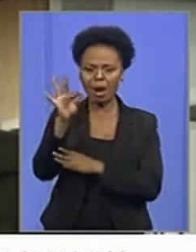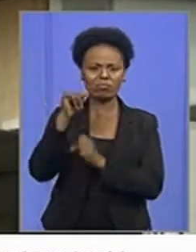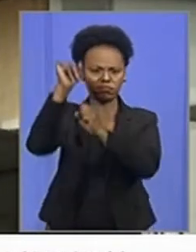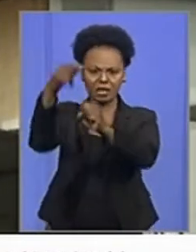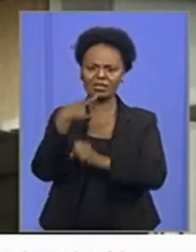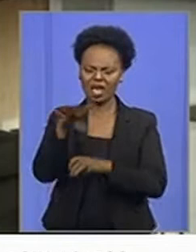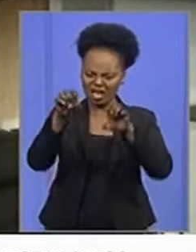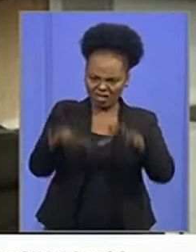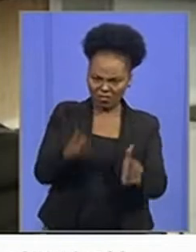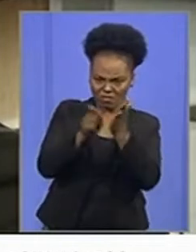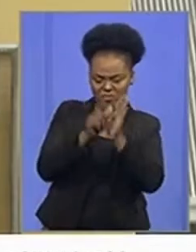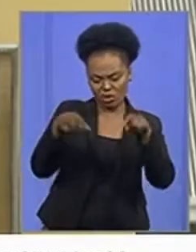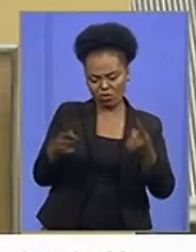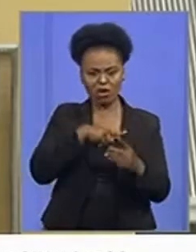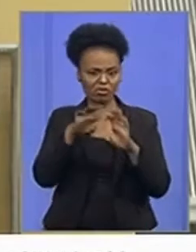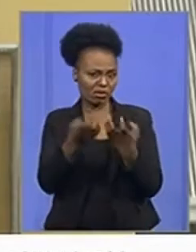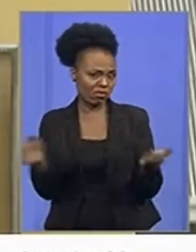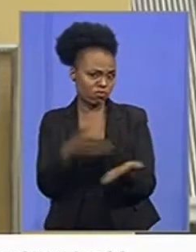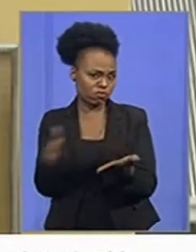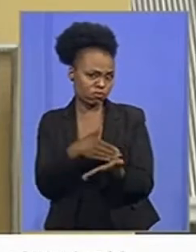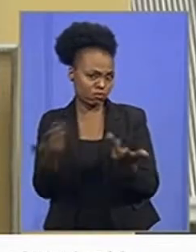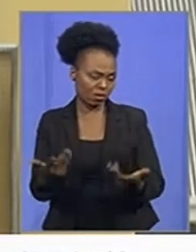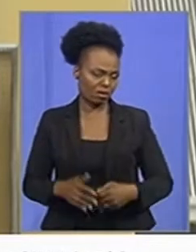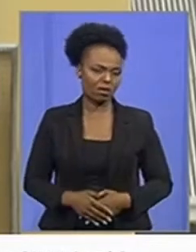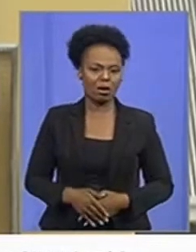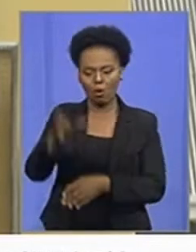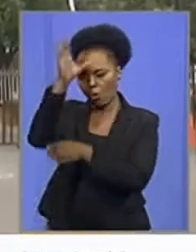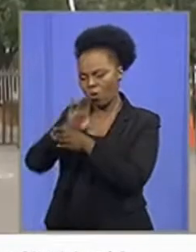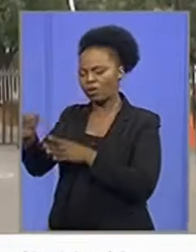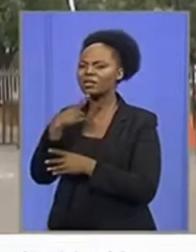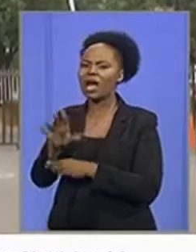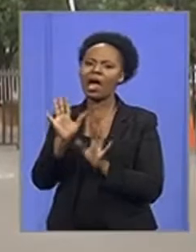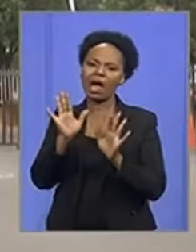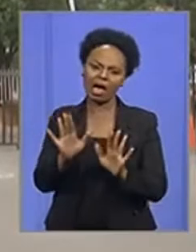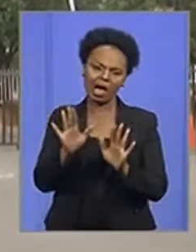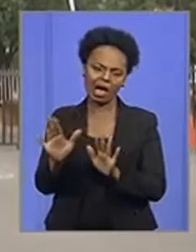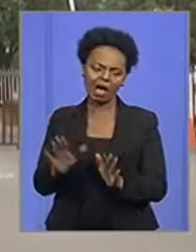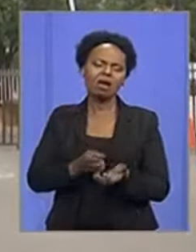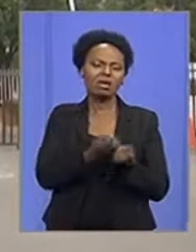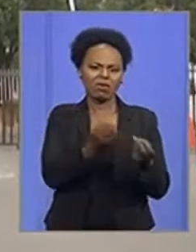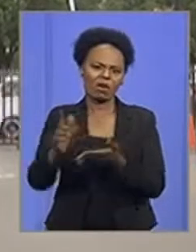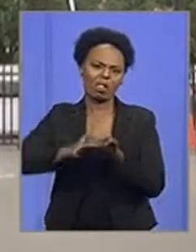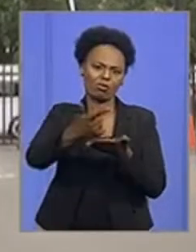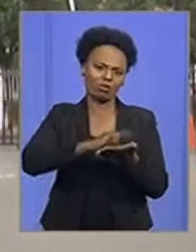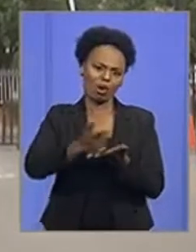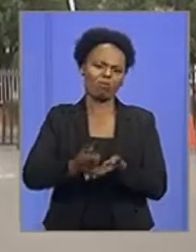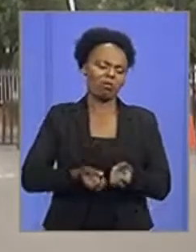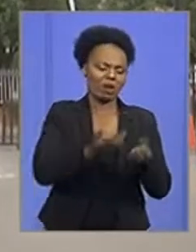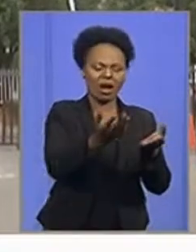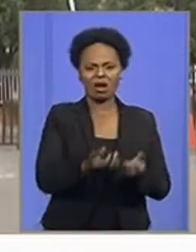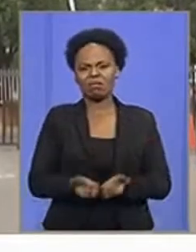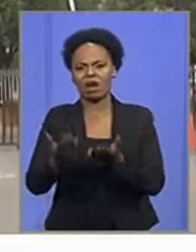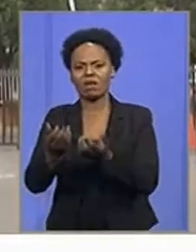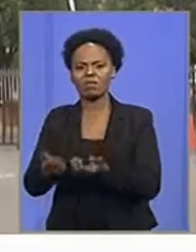re sena di study material. College e re intse e aba di laptop. Re busy hona je re ntsha di laptop for bana ba ileng hore